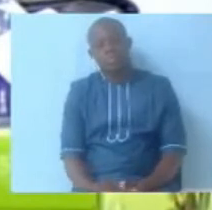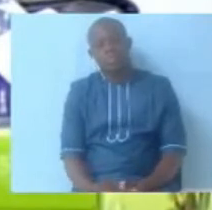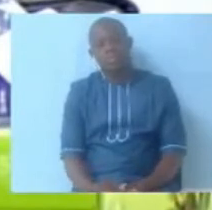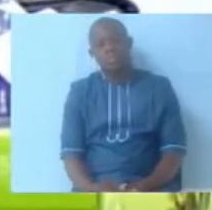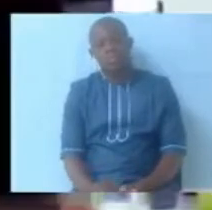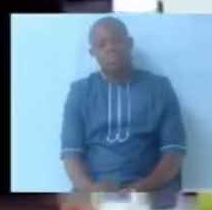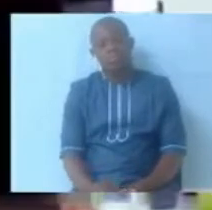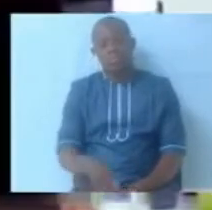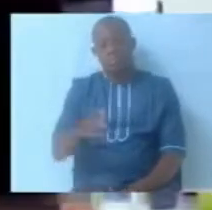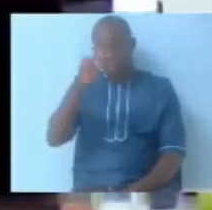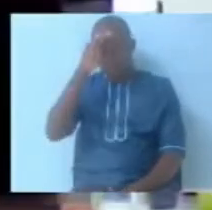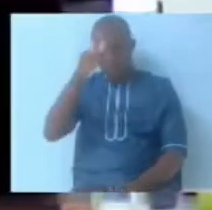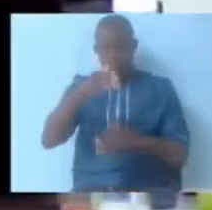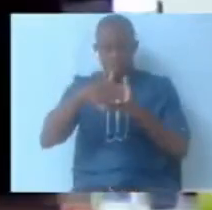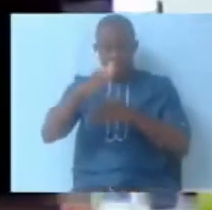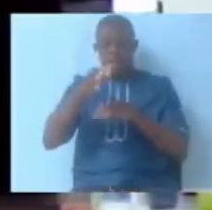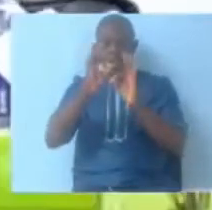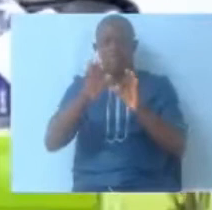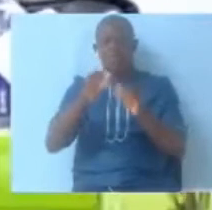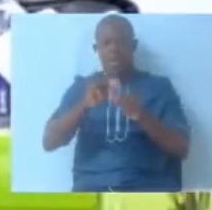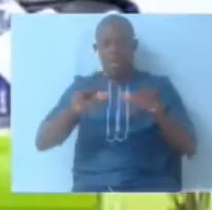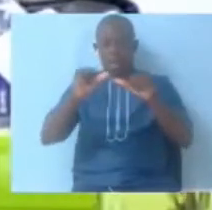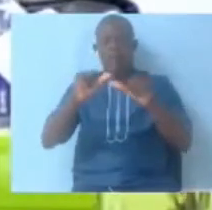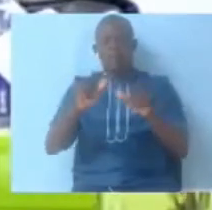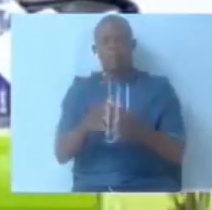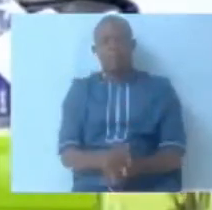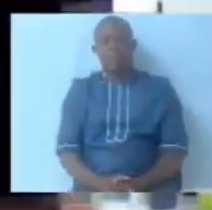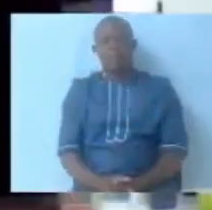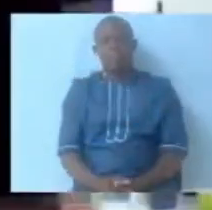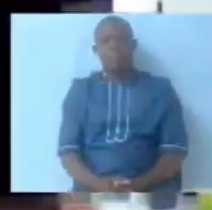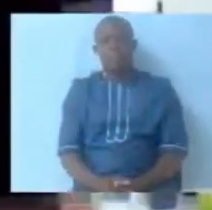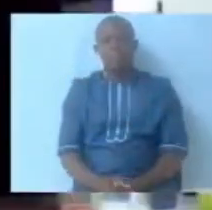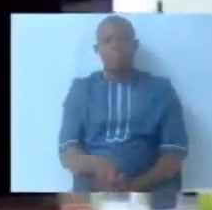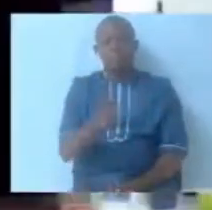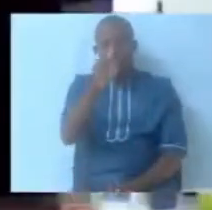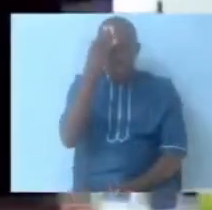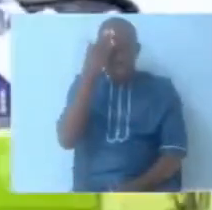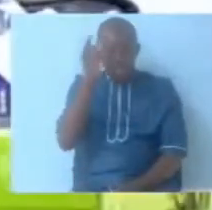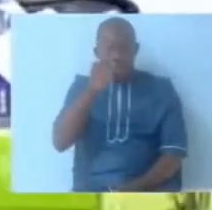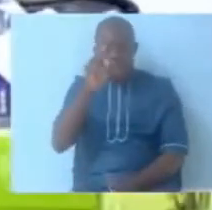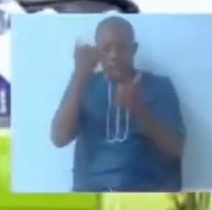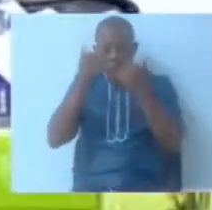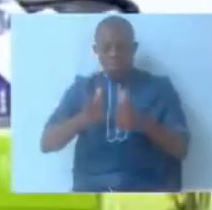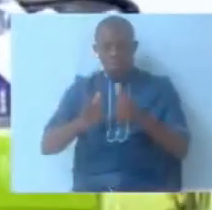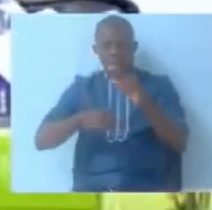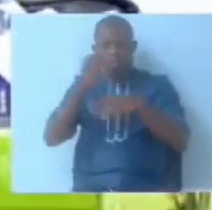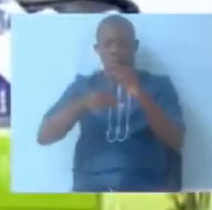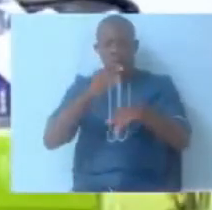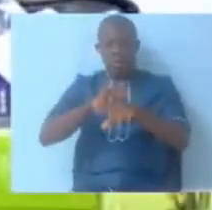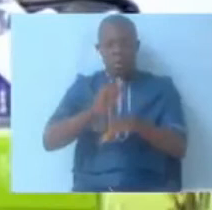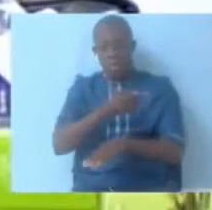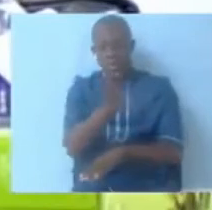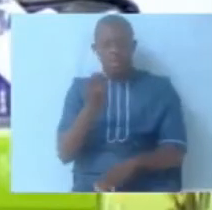Thank you very much for that. Thank you. And then do you know what eventually happened to them? They